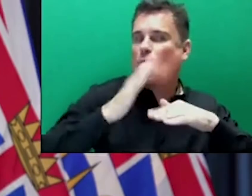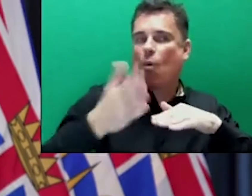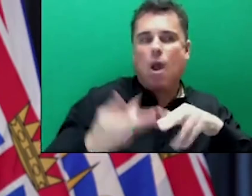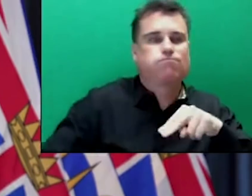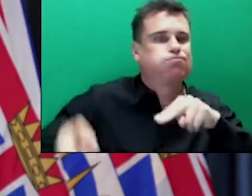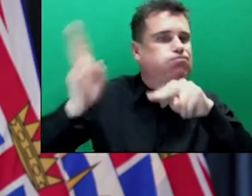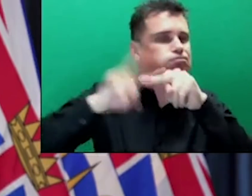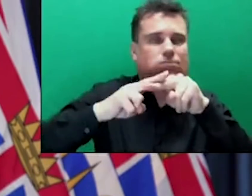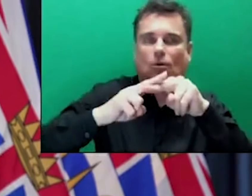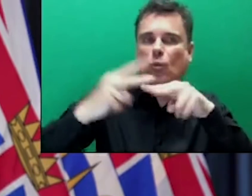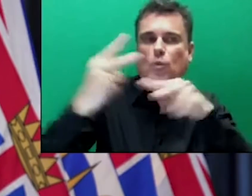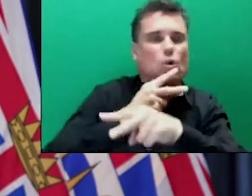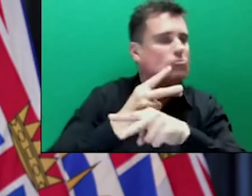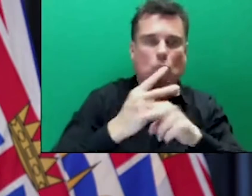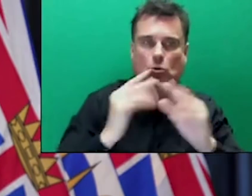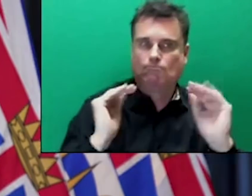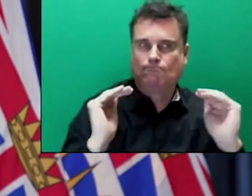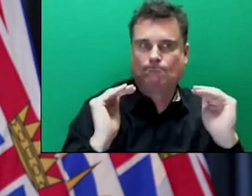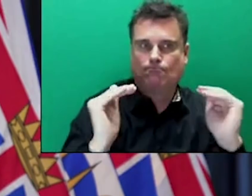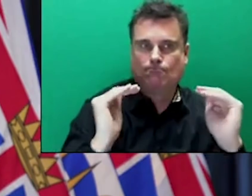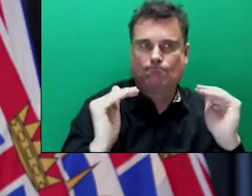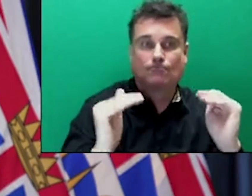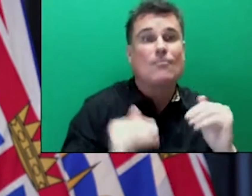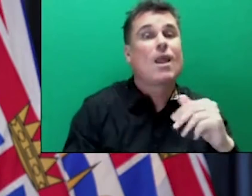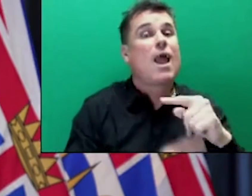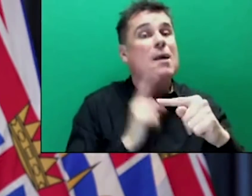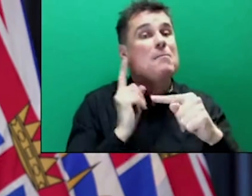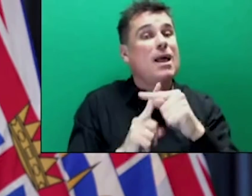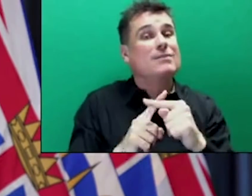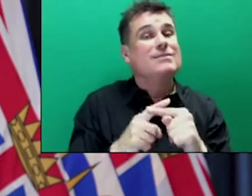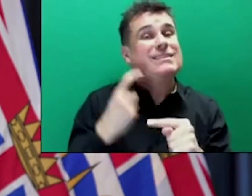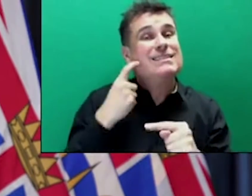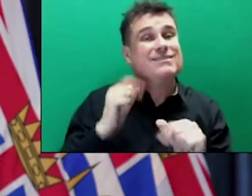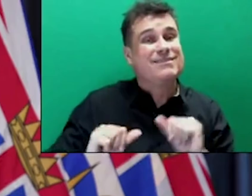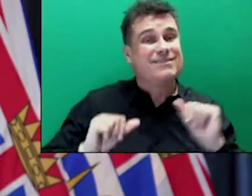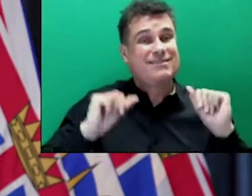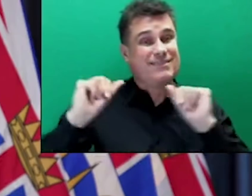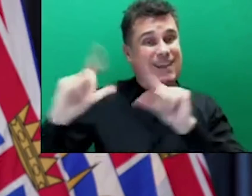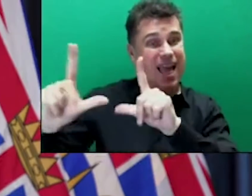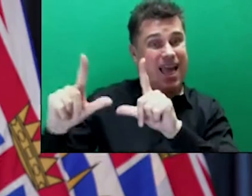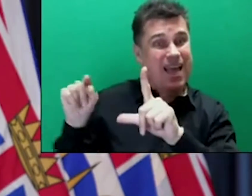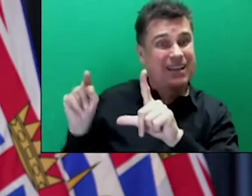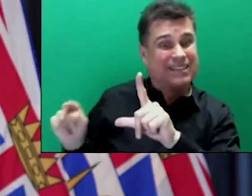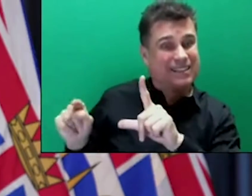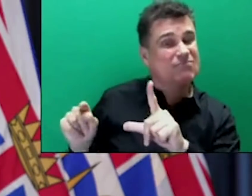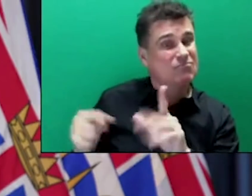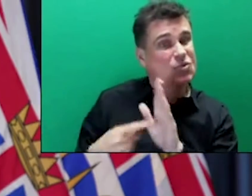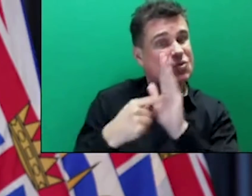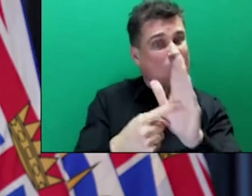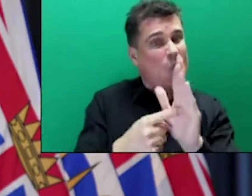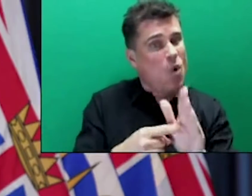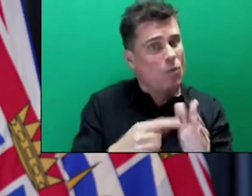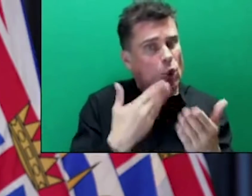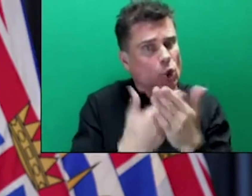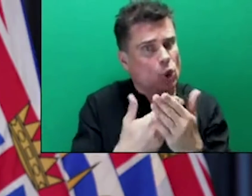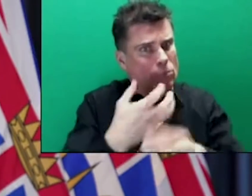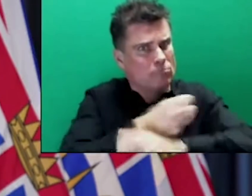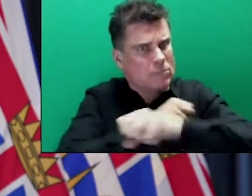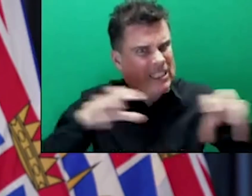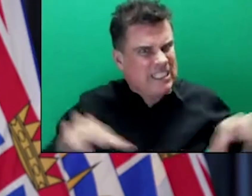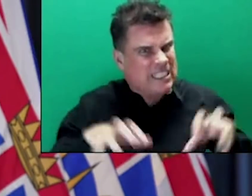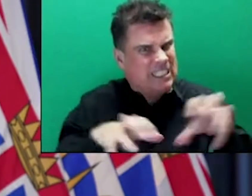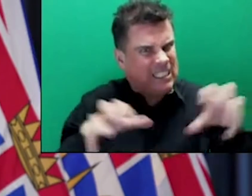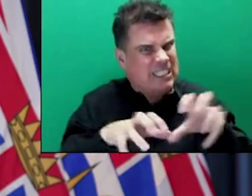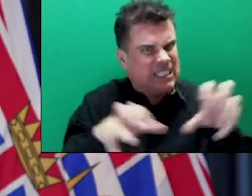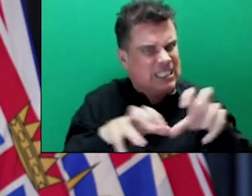efforts and our sacrifices are making a difference, and we can't let that go now. particularly when